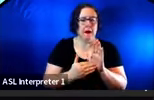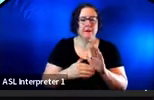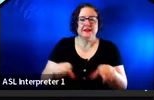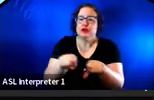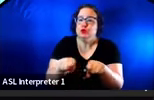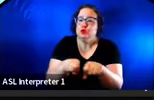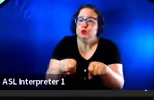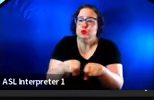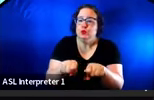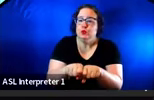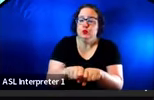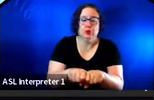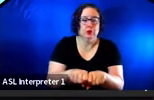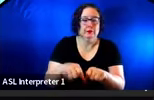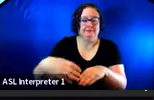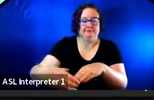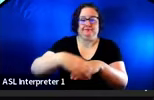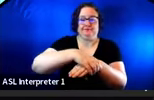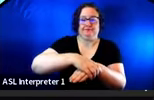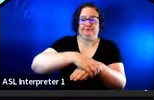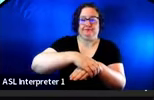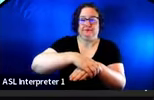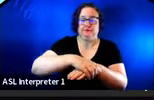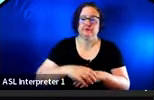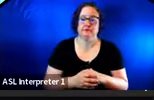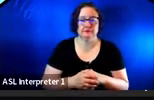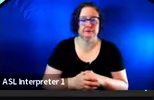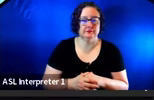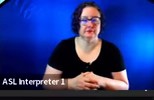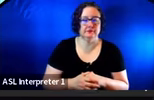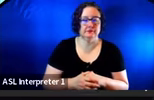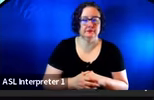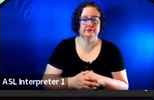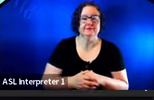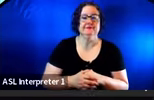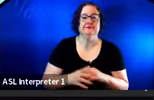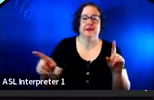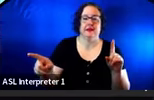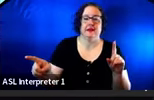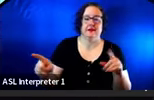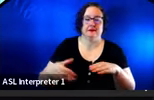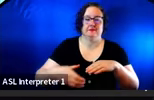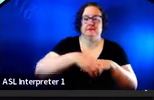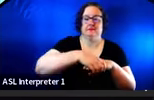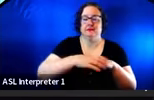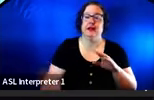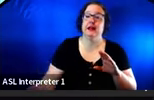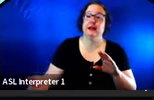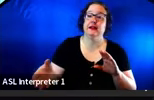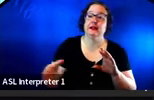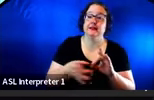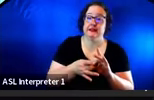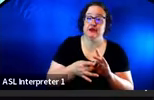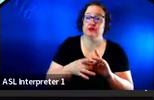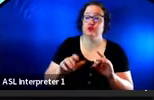type joint, but is attached to the right thumbstick. So this user is a